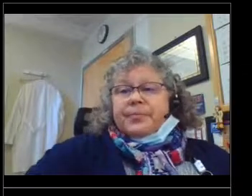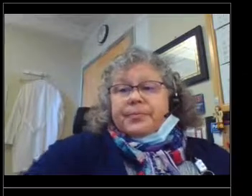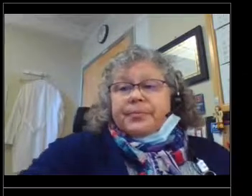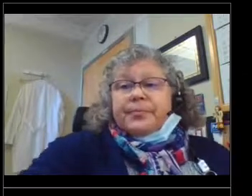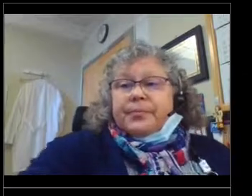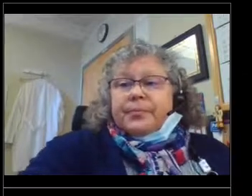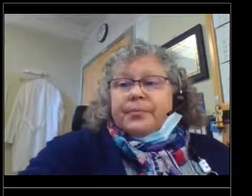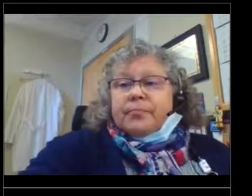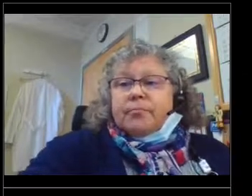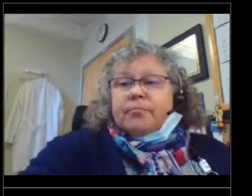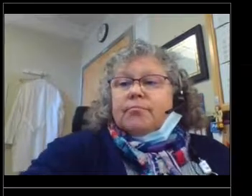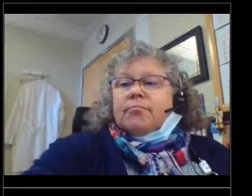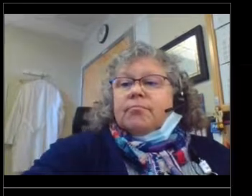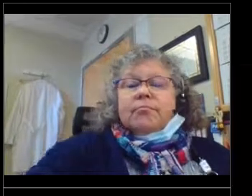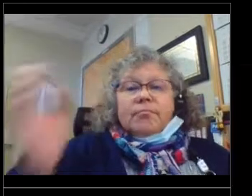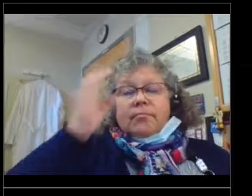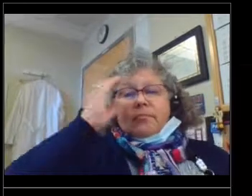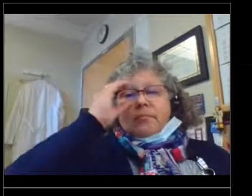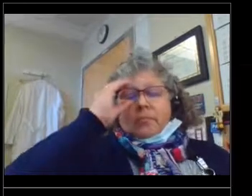So.